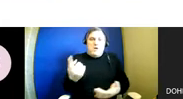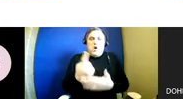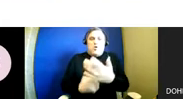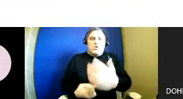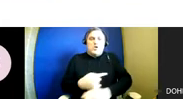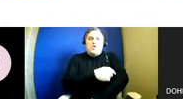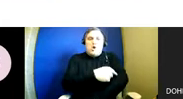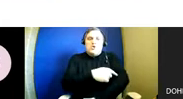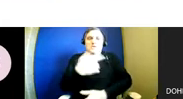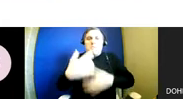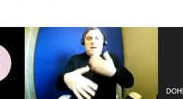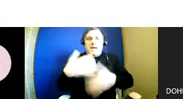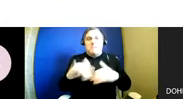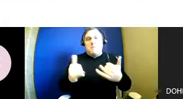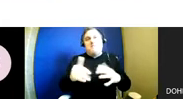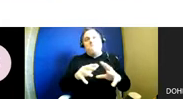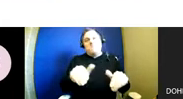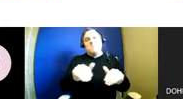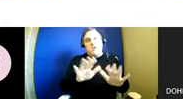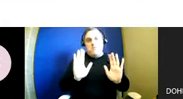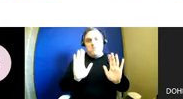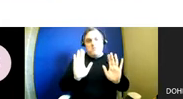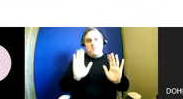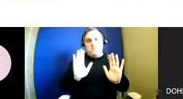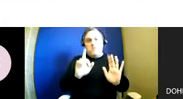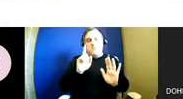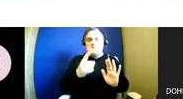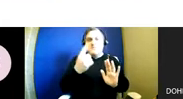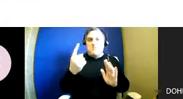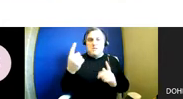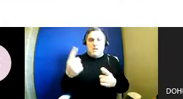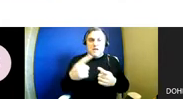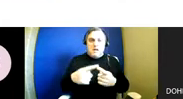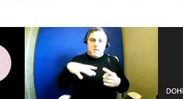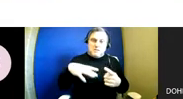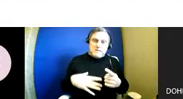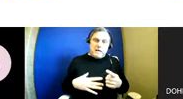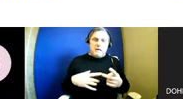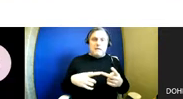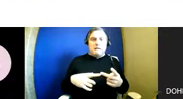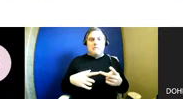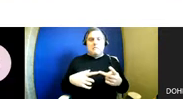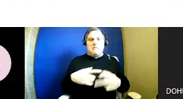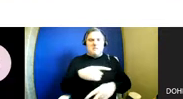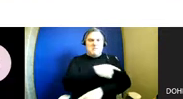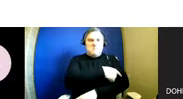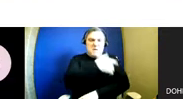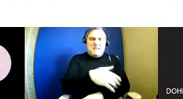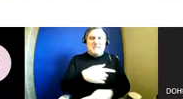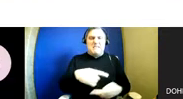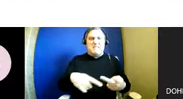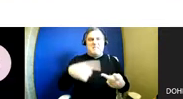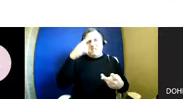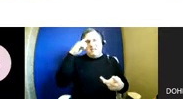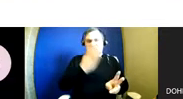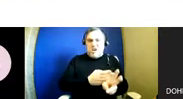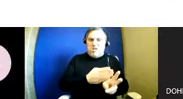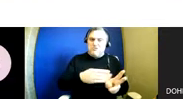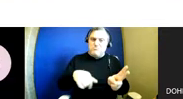example, they might purely need a physio. But if people need have got symptoms of tiredness, perhaps, and joint pains and psychological